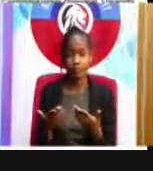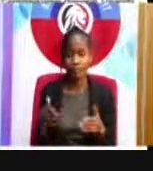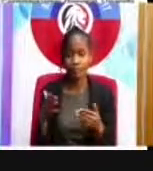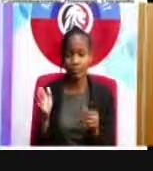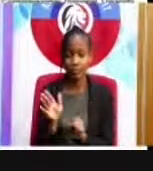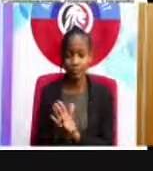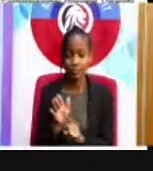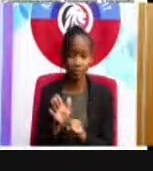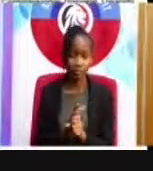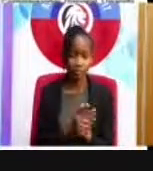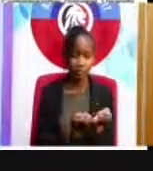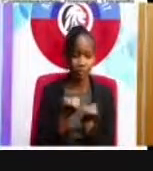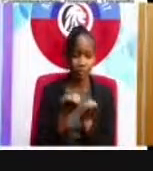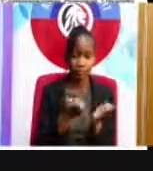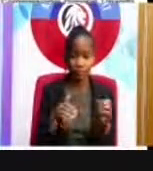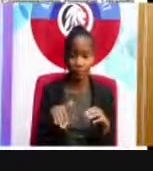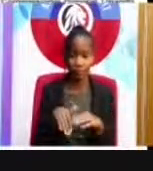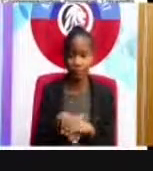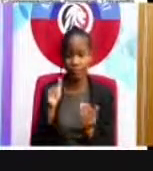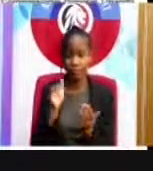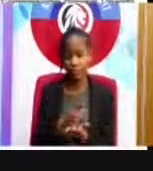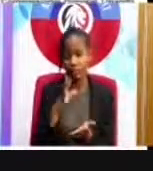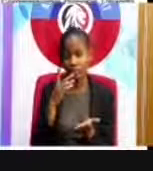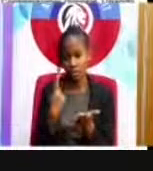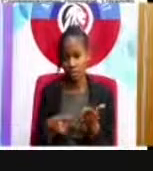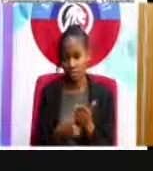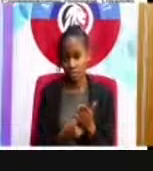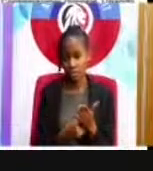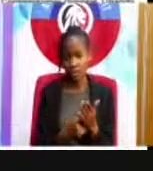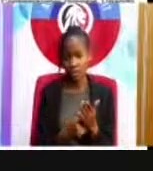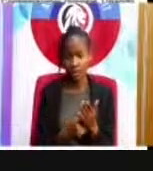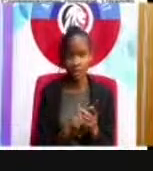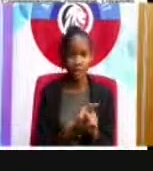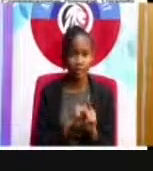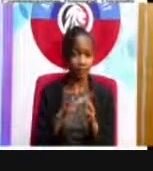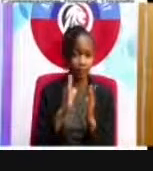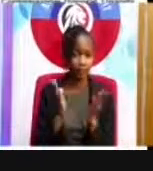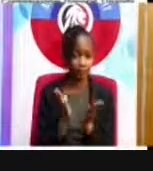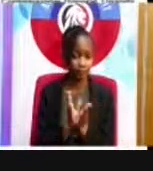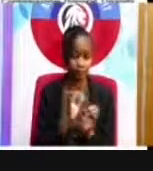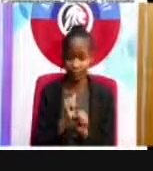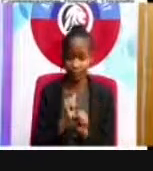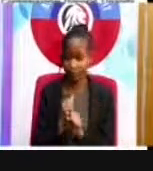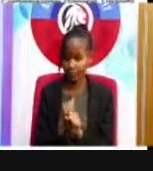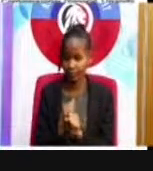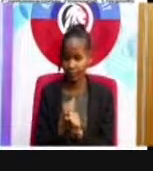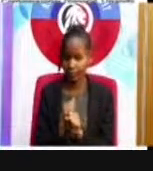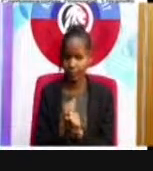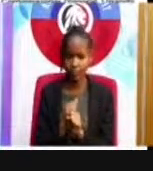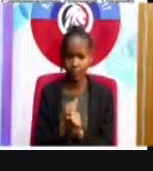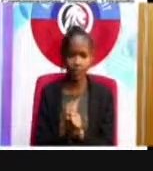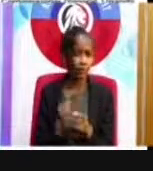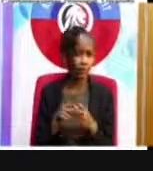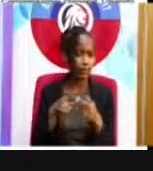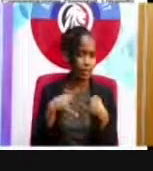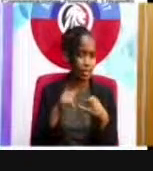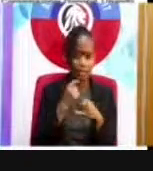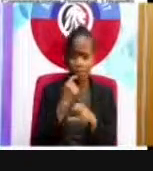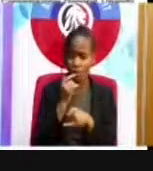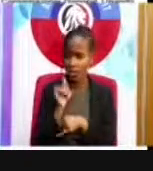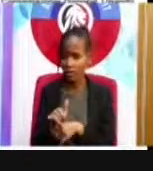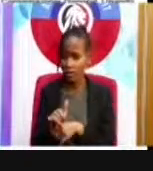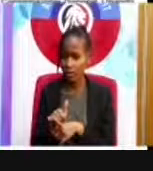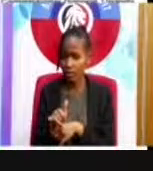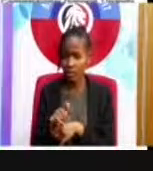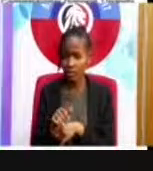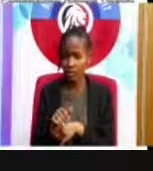in low or no tax jurisdictions. What the world has done, it is trying to suggest that where companies